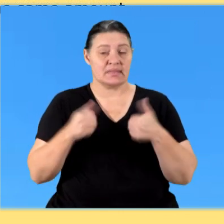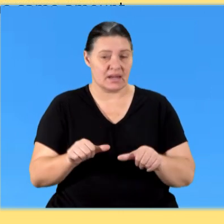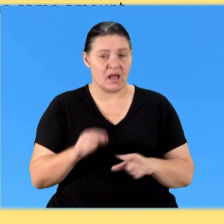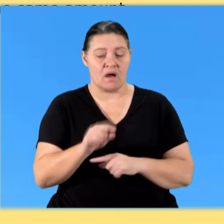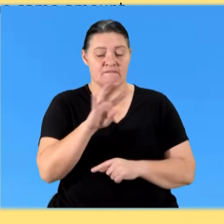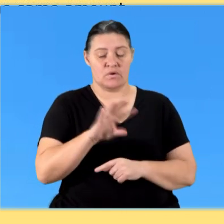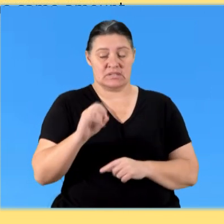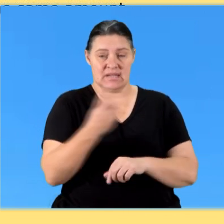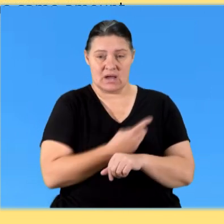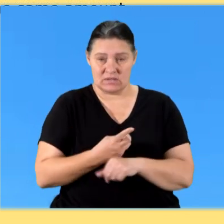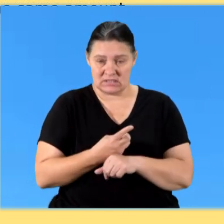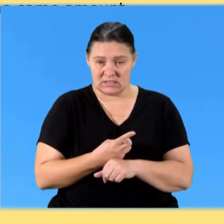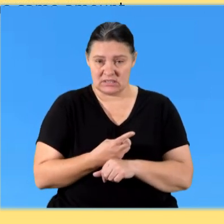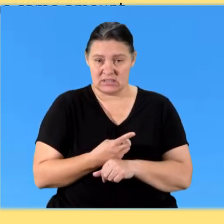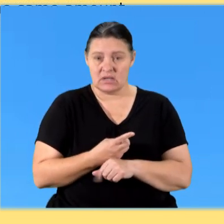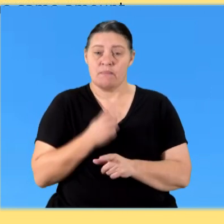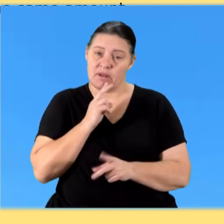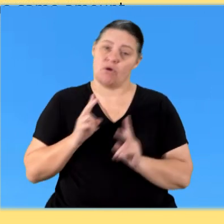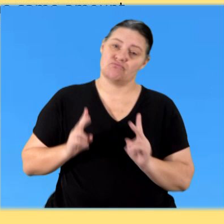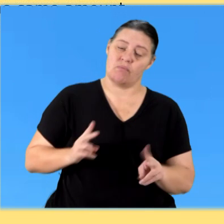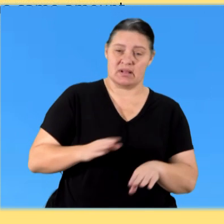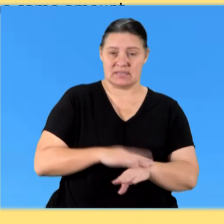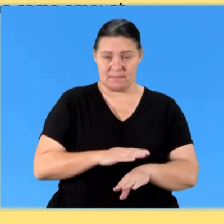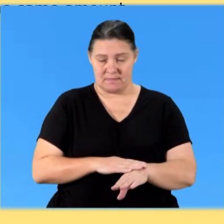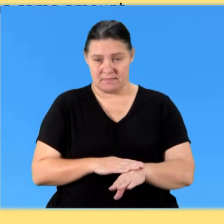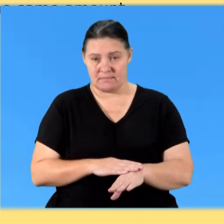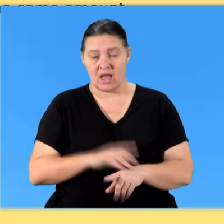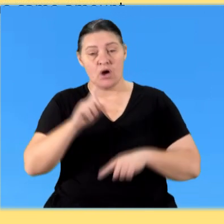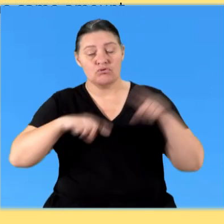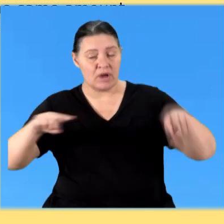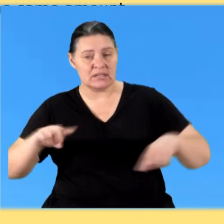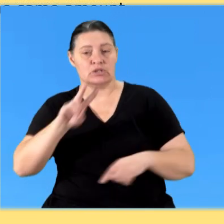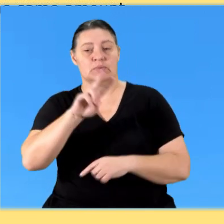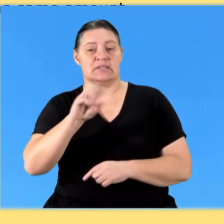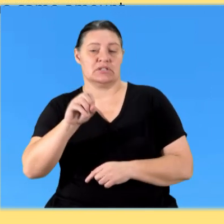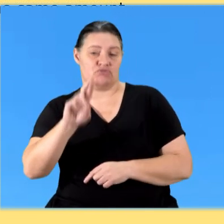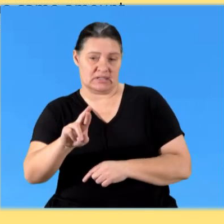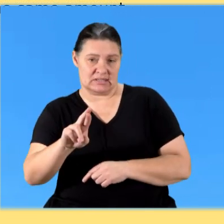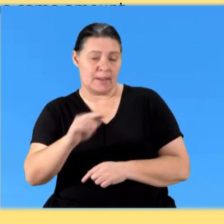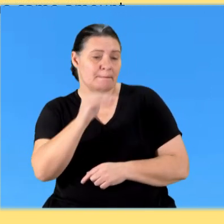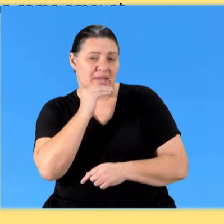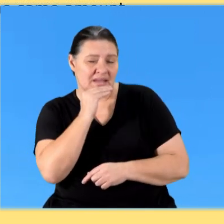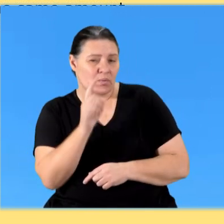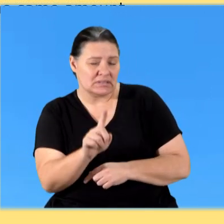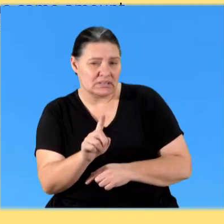then his 40 hours, which is the normal time, the rate is 20 Rand.